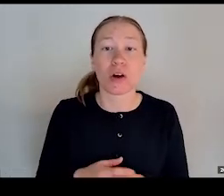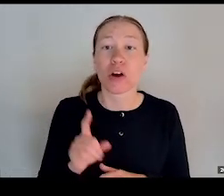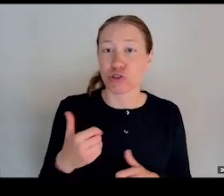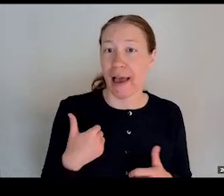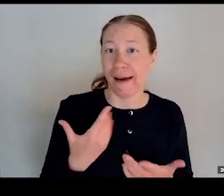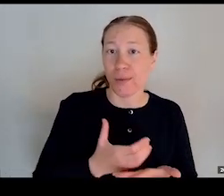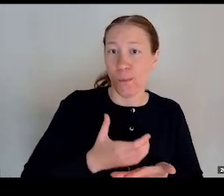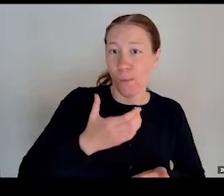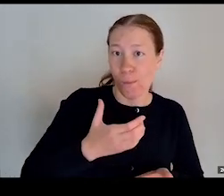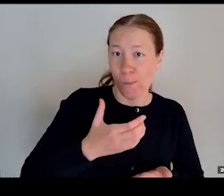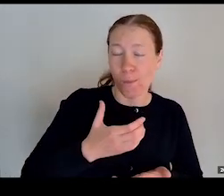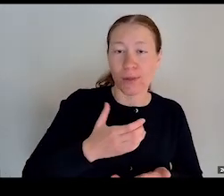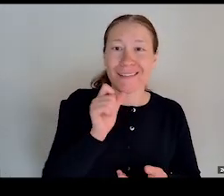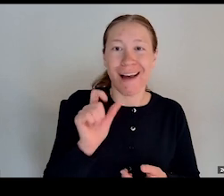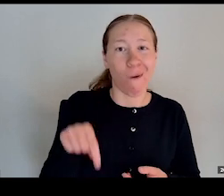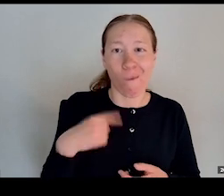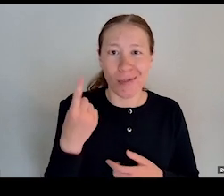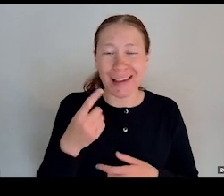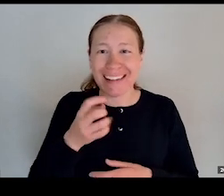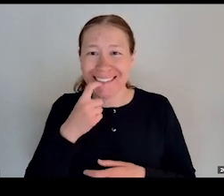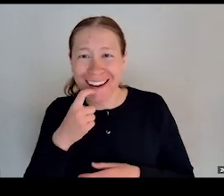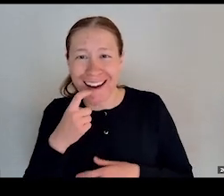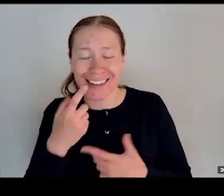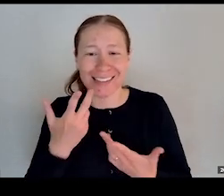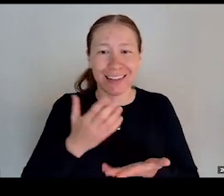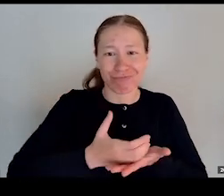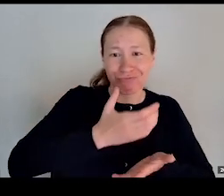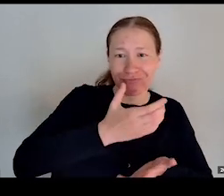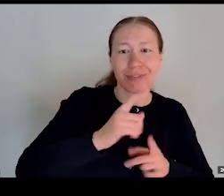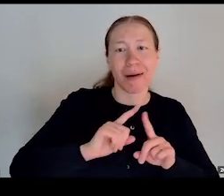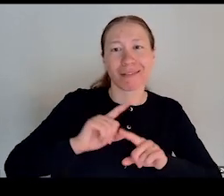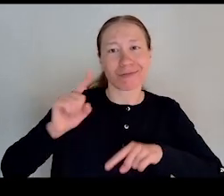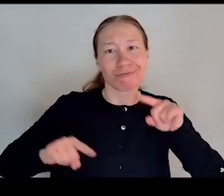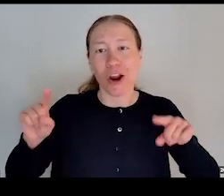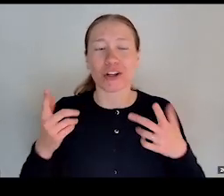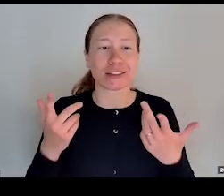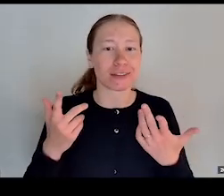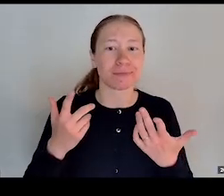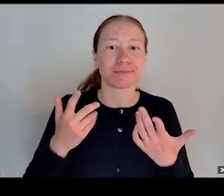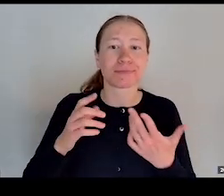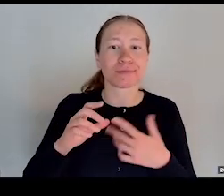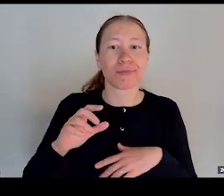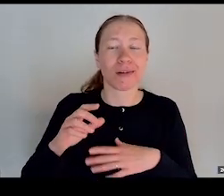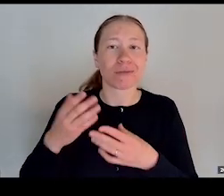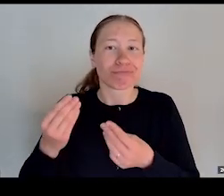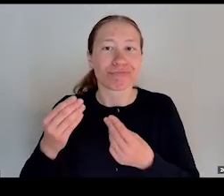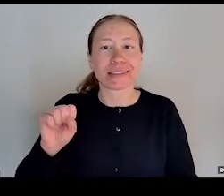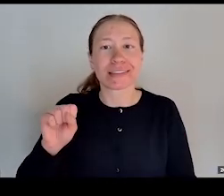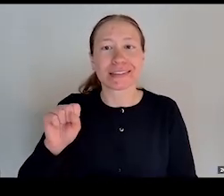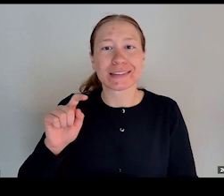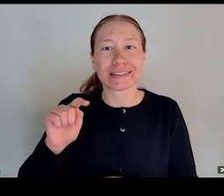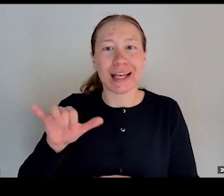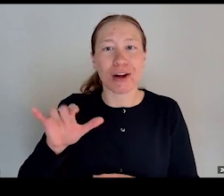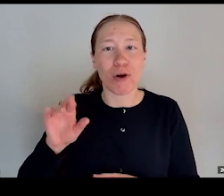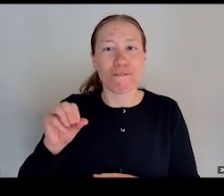beverages rather than just glass or ceramic. So making sure that we have things maybe like a styrofoam coffee cup or mug